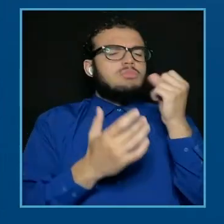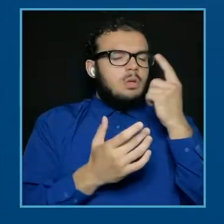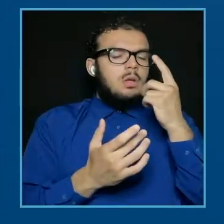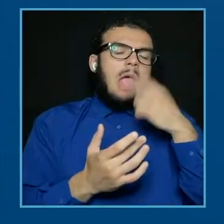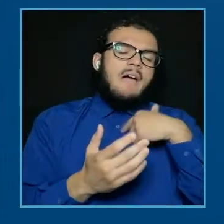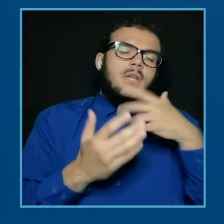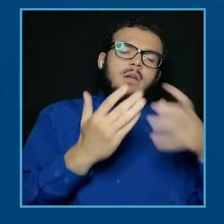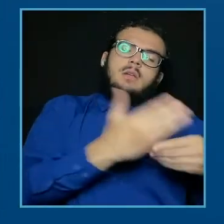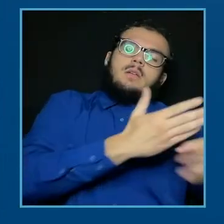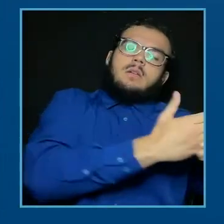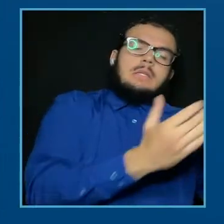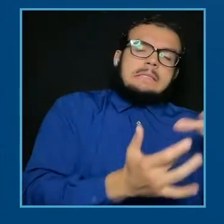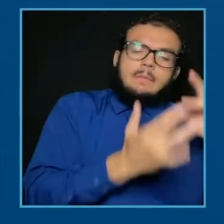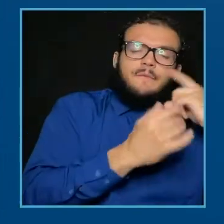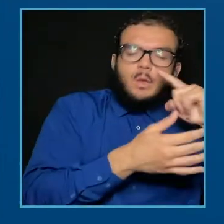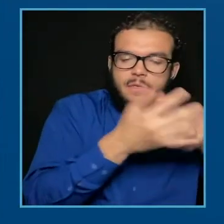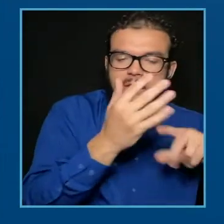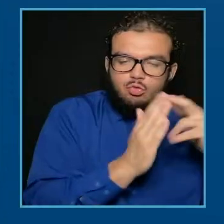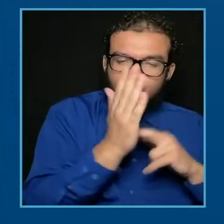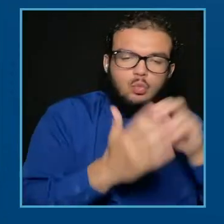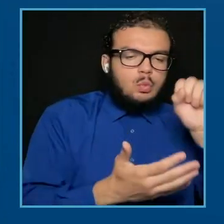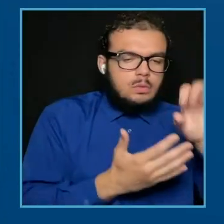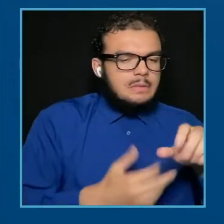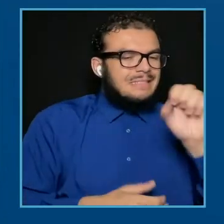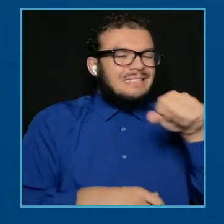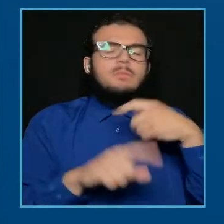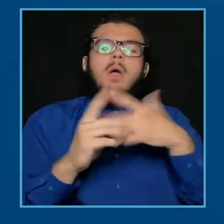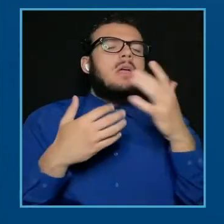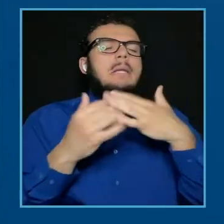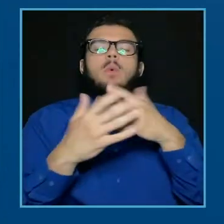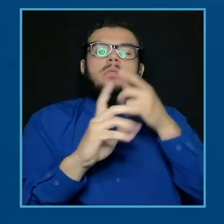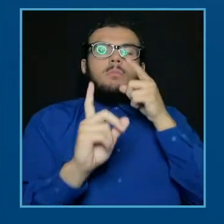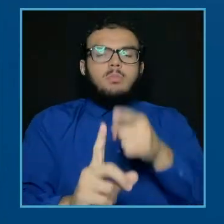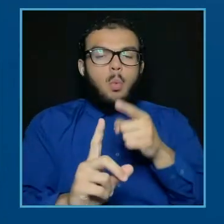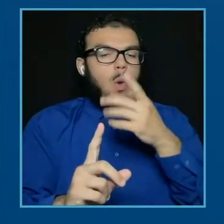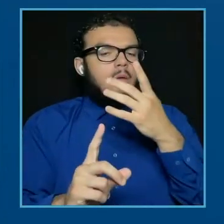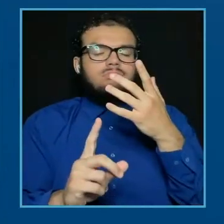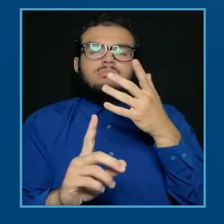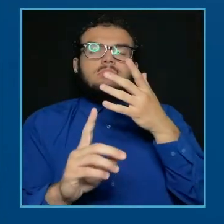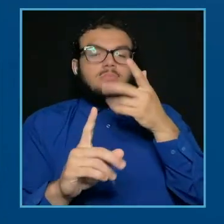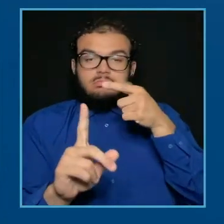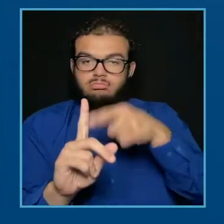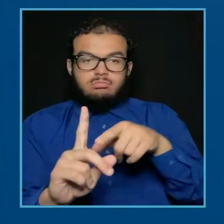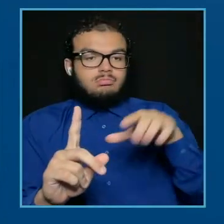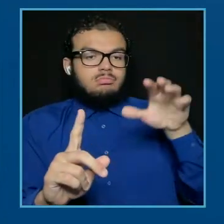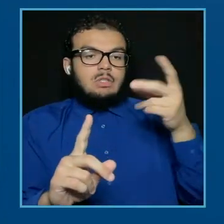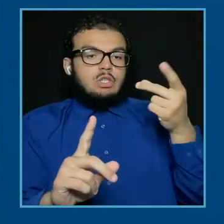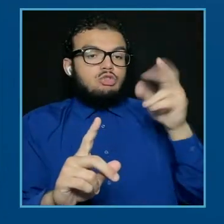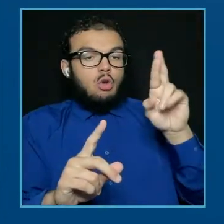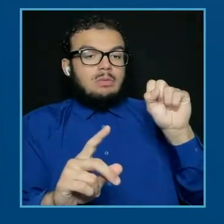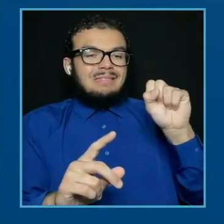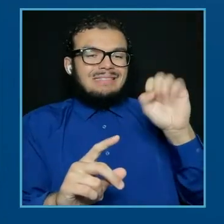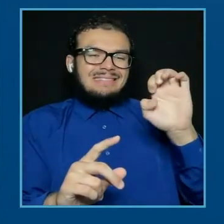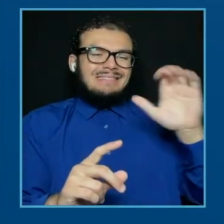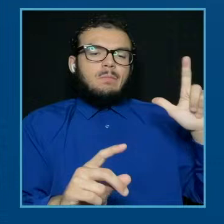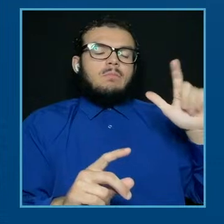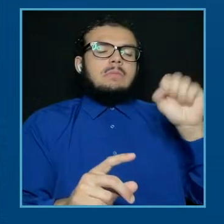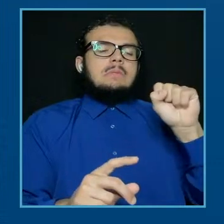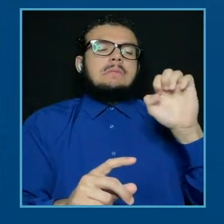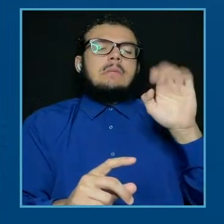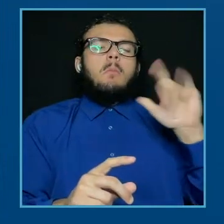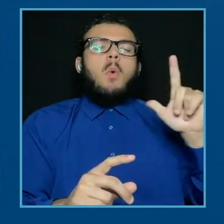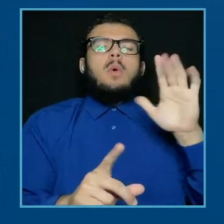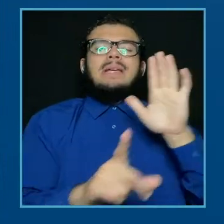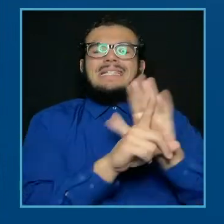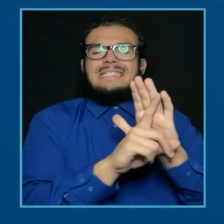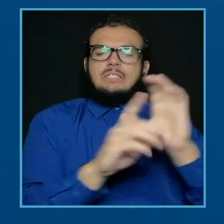all of these rules. But the point is that despite Dr. Siebold's credentials here,